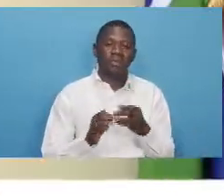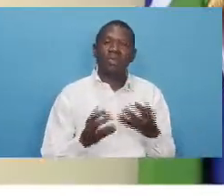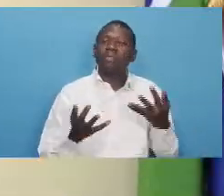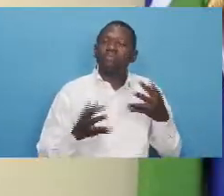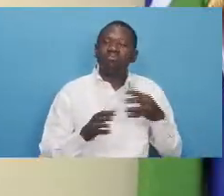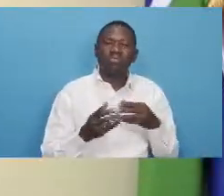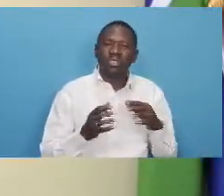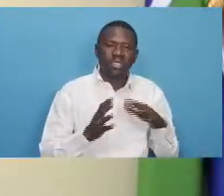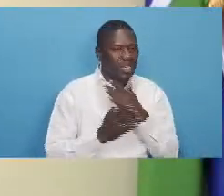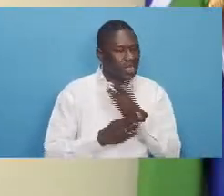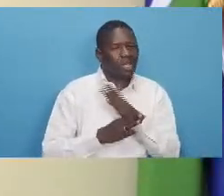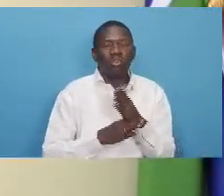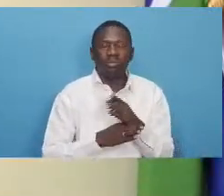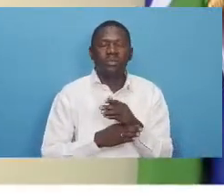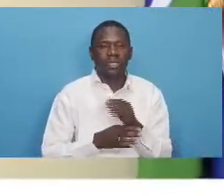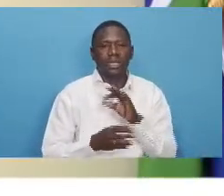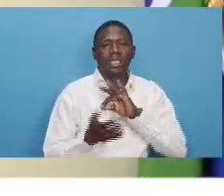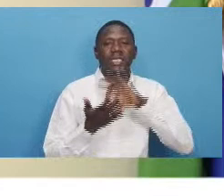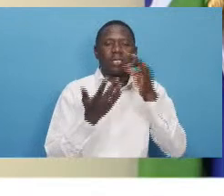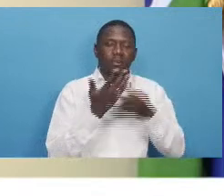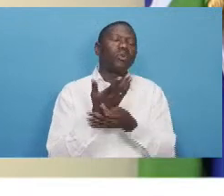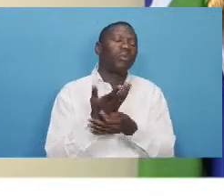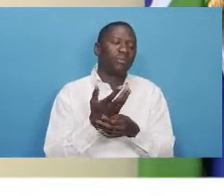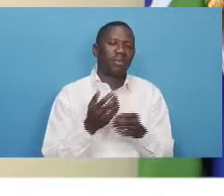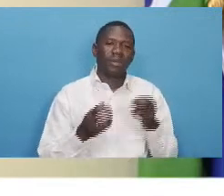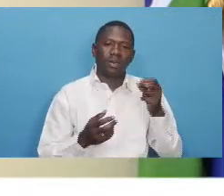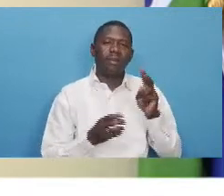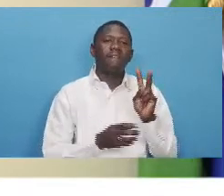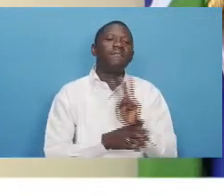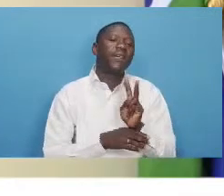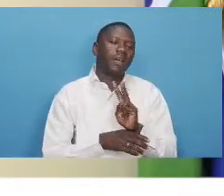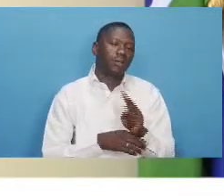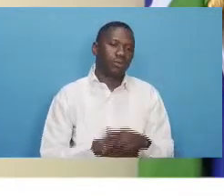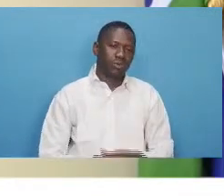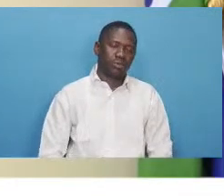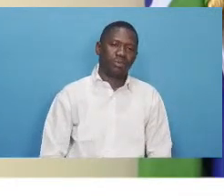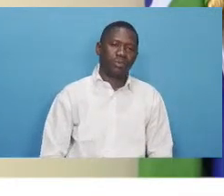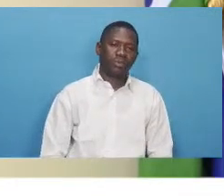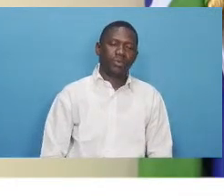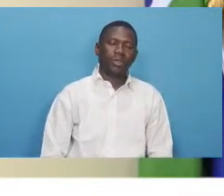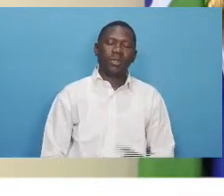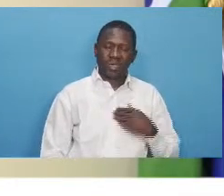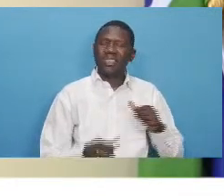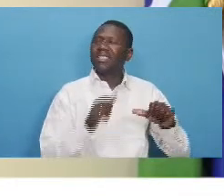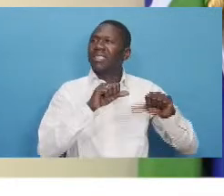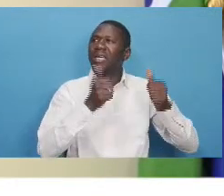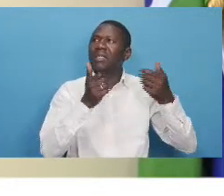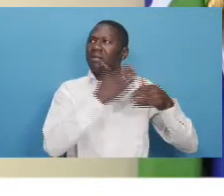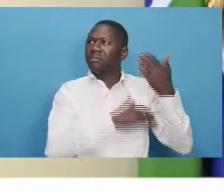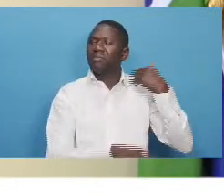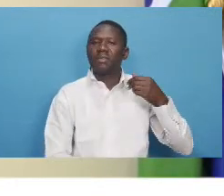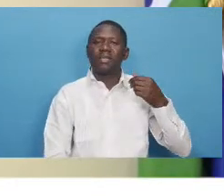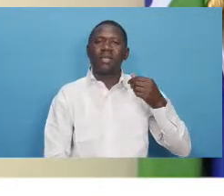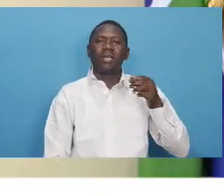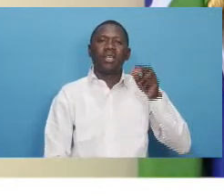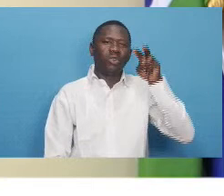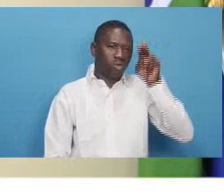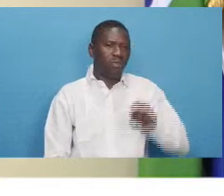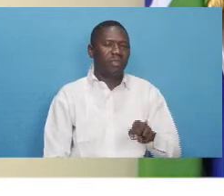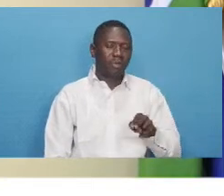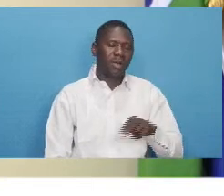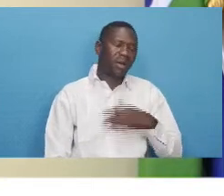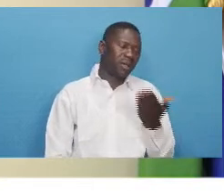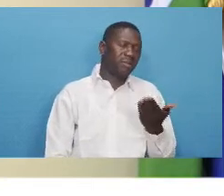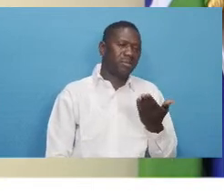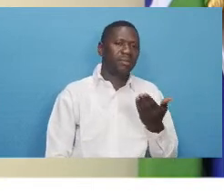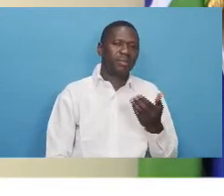of the virus. So with these 2 vaccination rounds, one done in last year, November, and the other one done in February, I